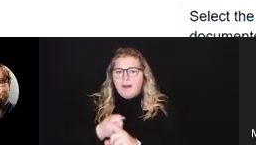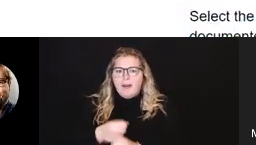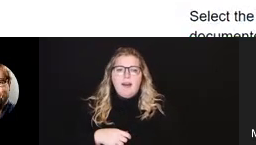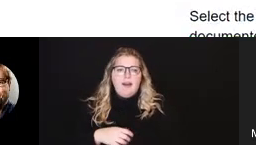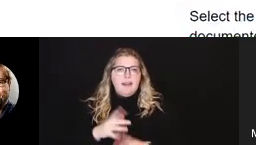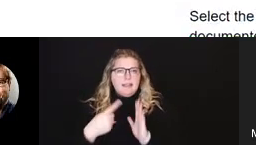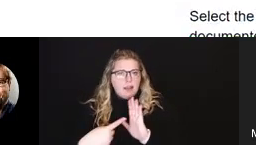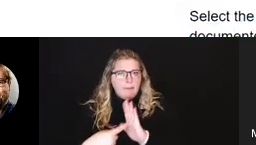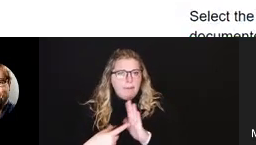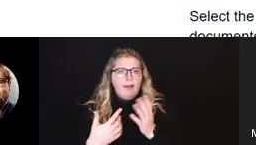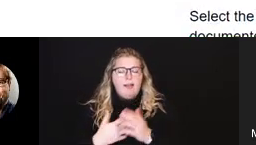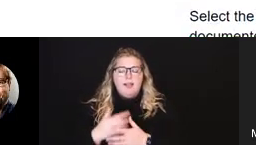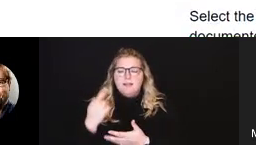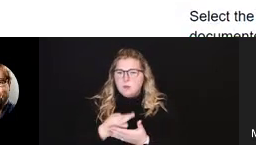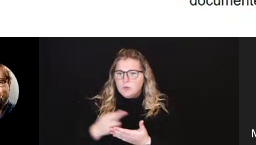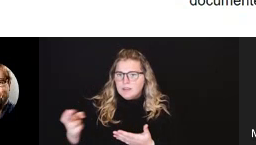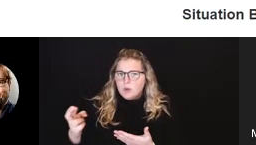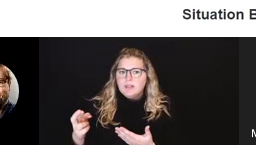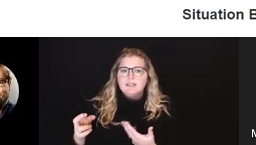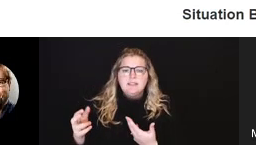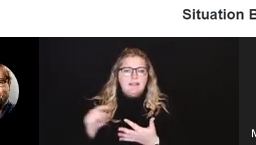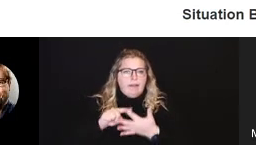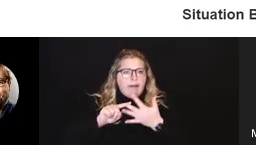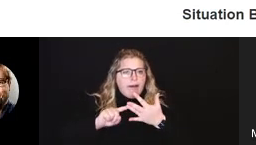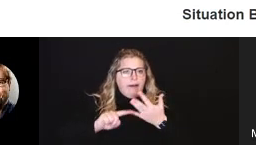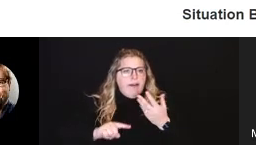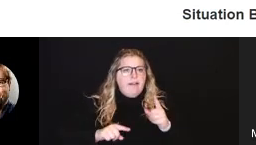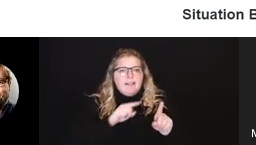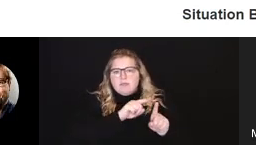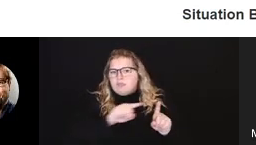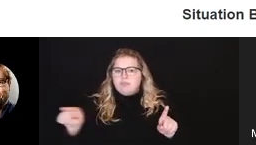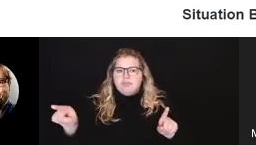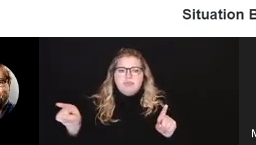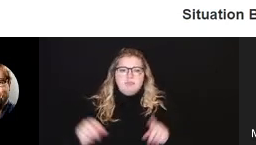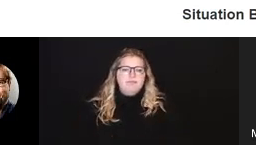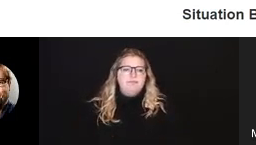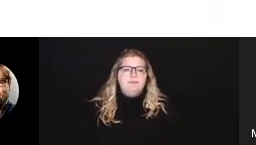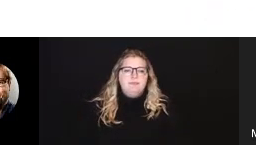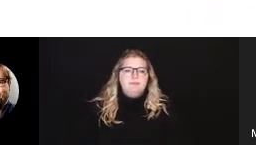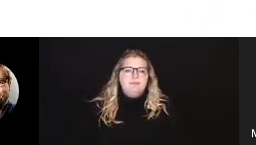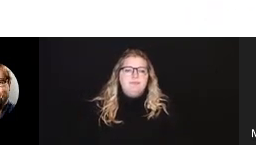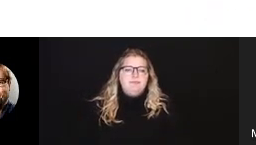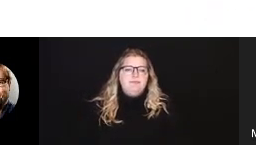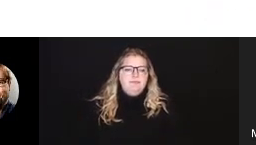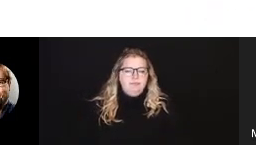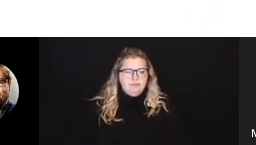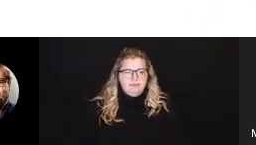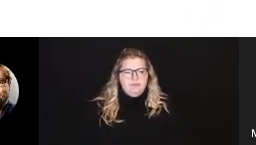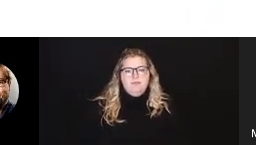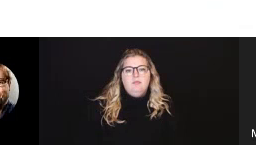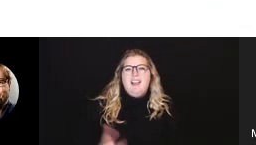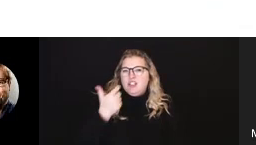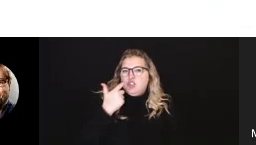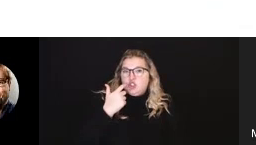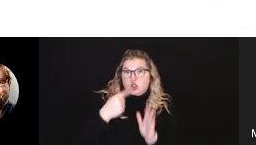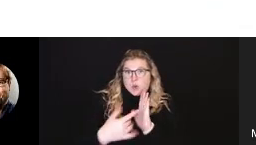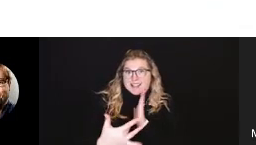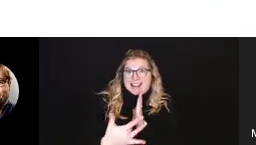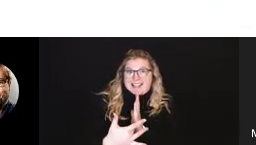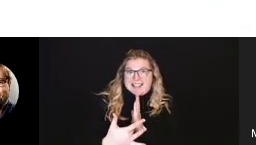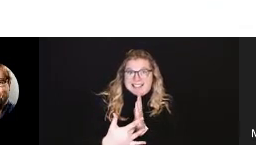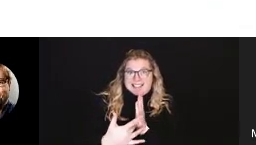examples? Are there some resources, some related resources that can help me understand this more? And then it also gives you links to those techniques I just showed as